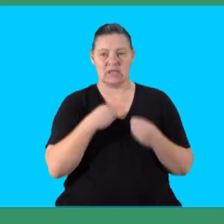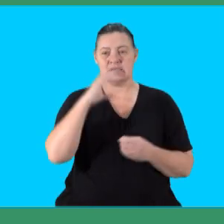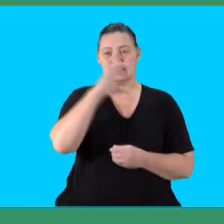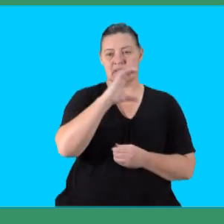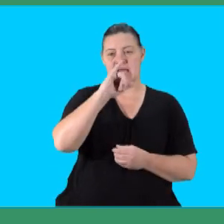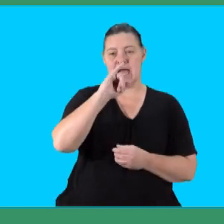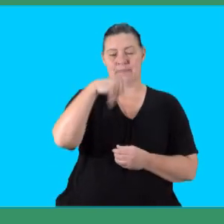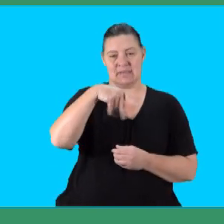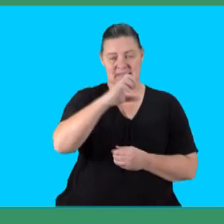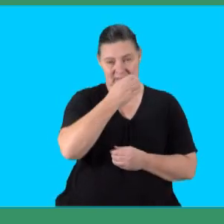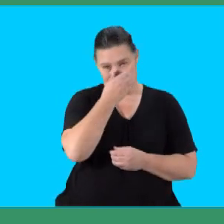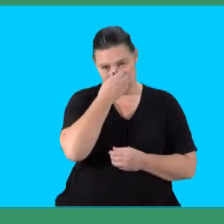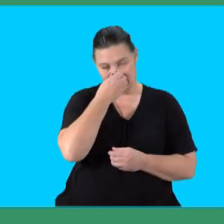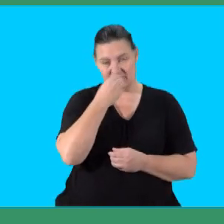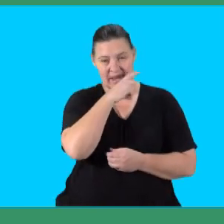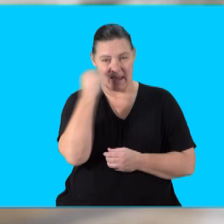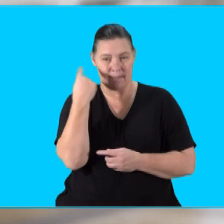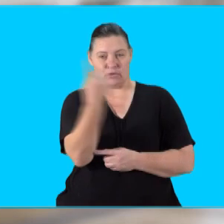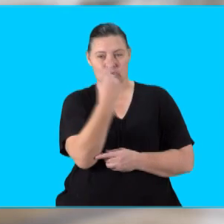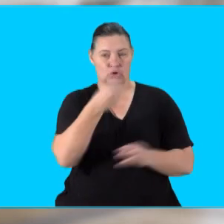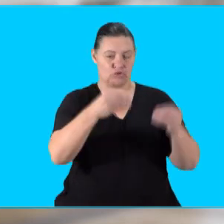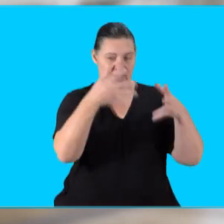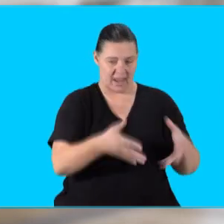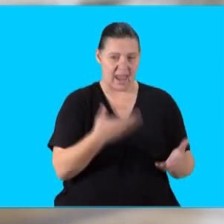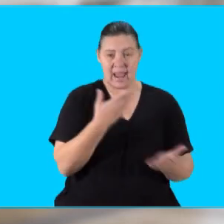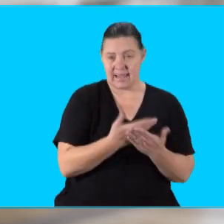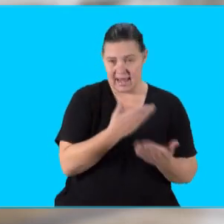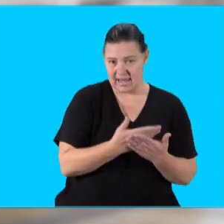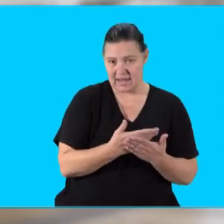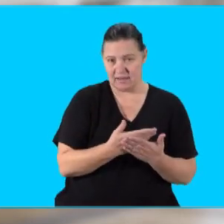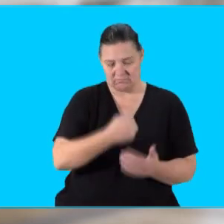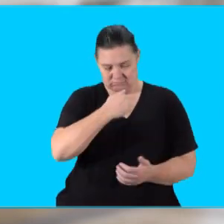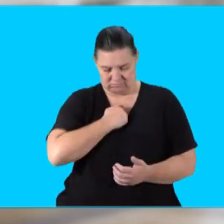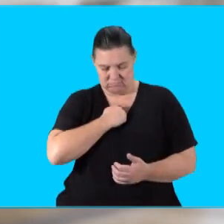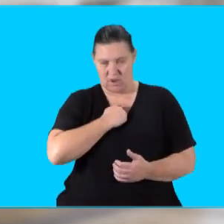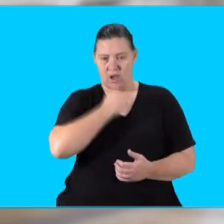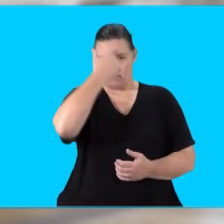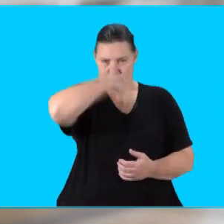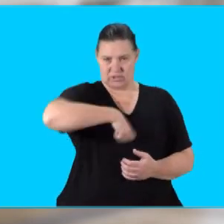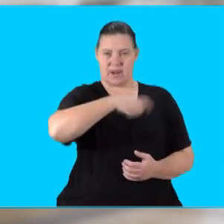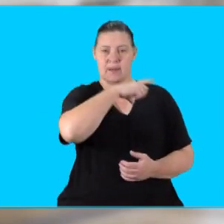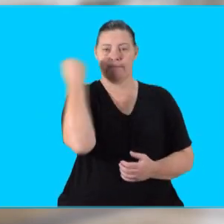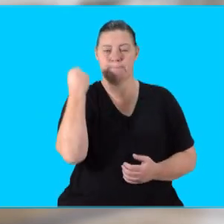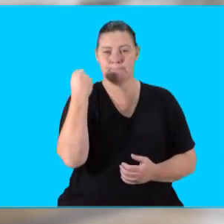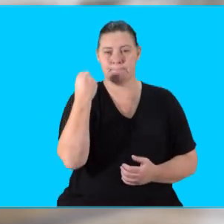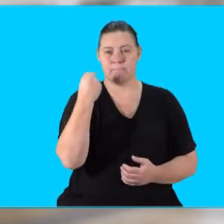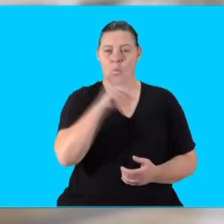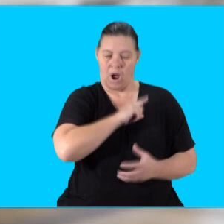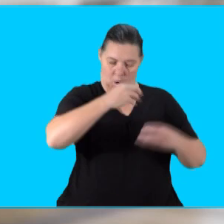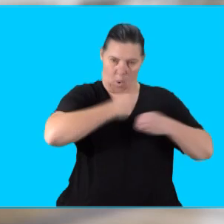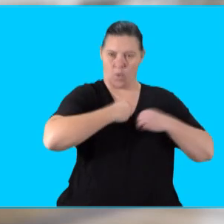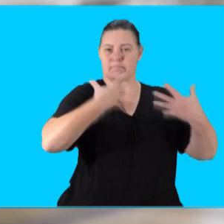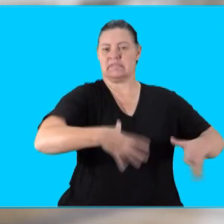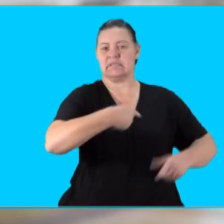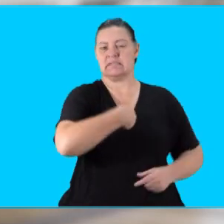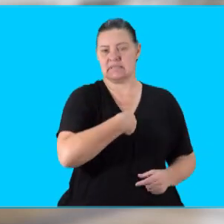CIPC. So the name of a sole trader, it can be the one of the owner as it appears on their identity